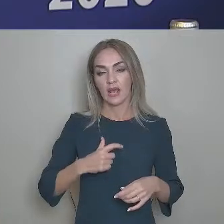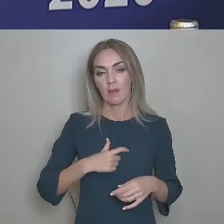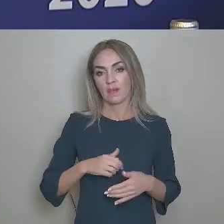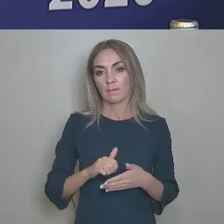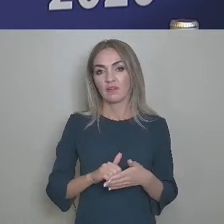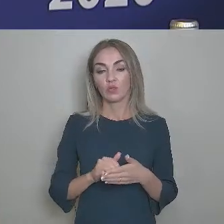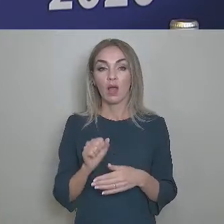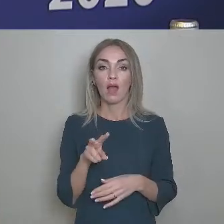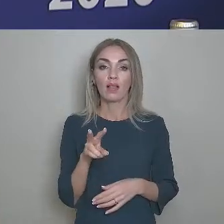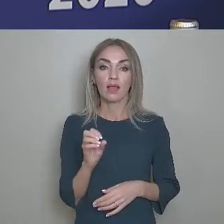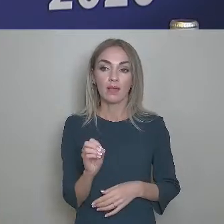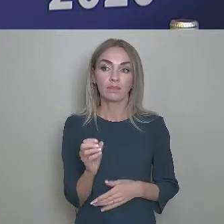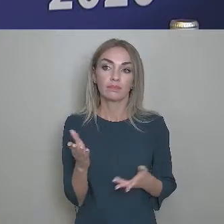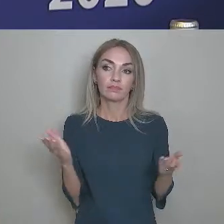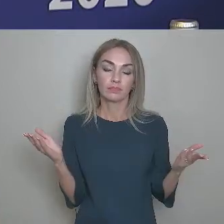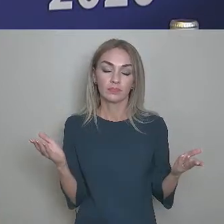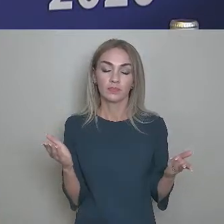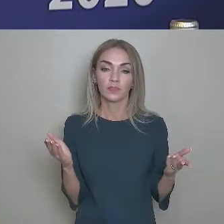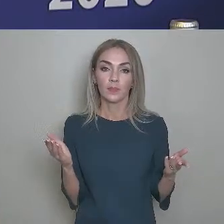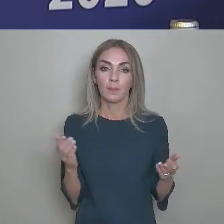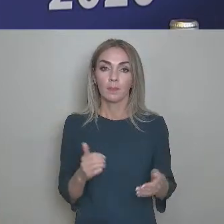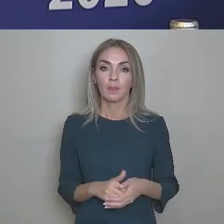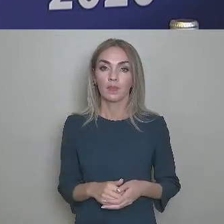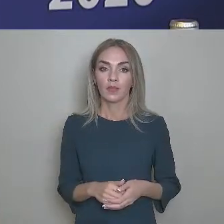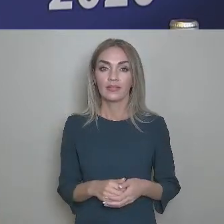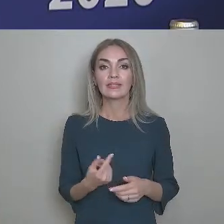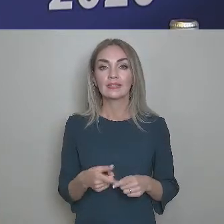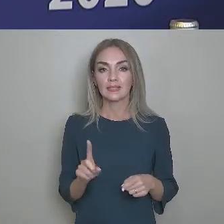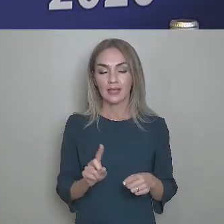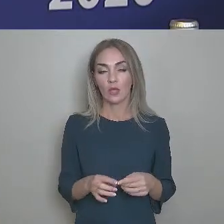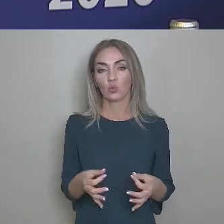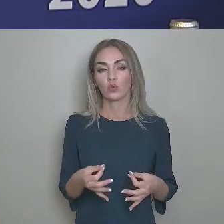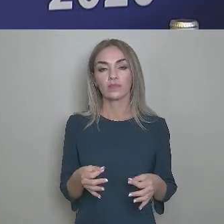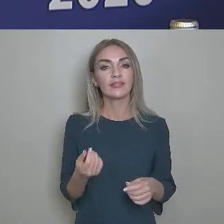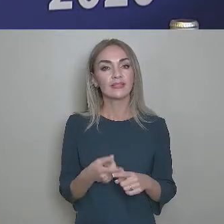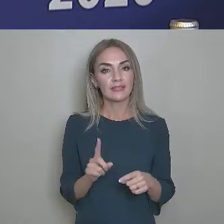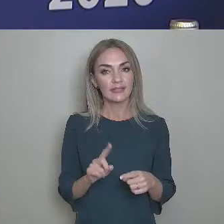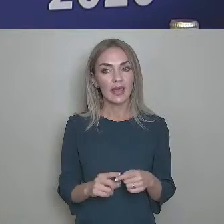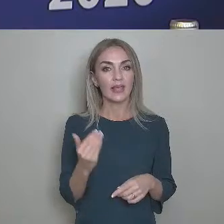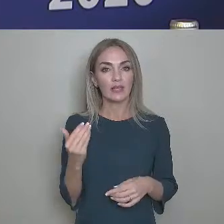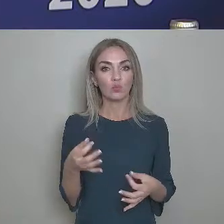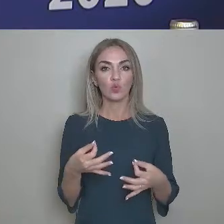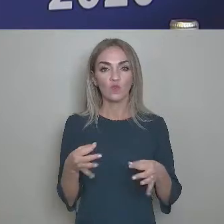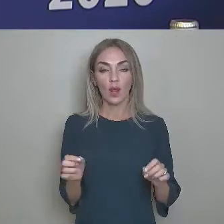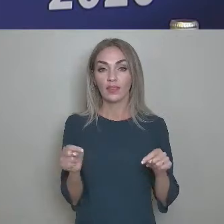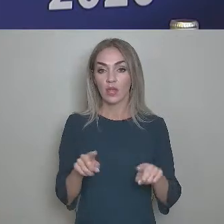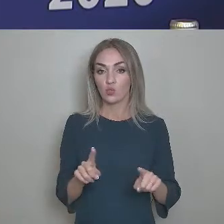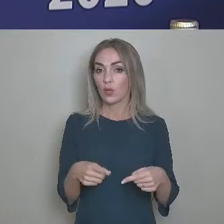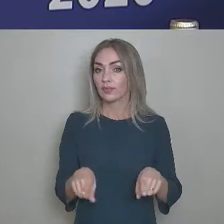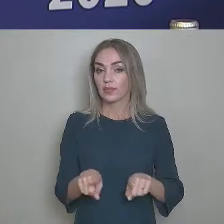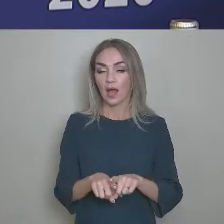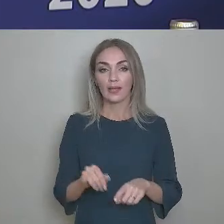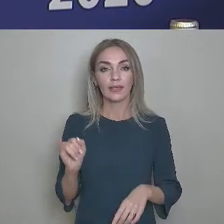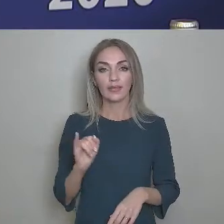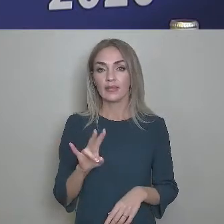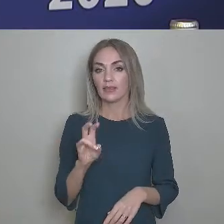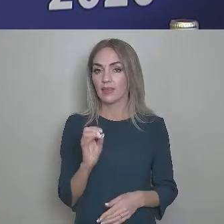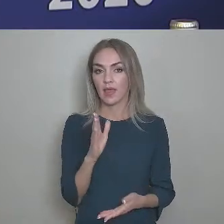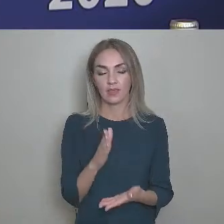got refusal. They contest that. So that's their kind of an element of PR.